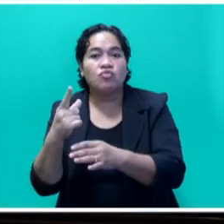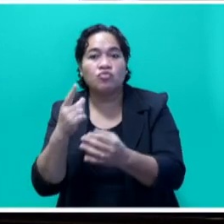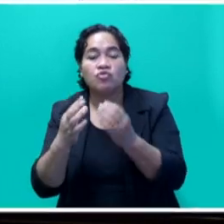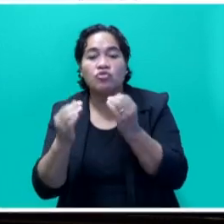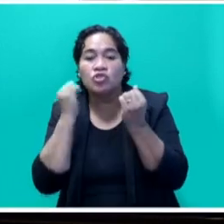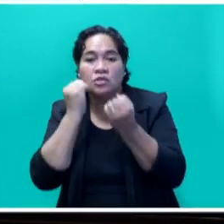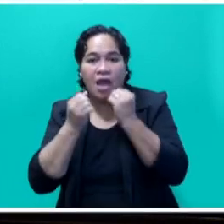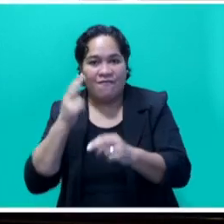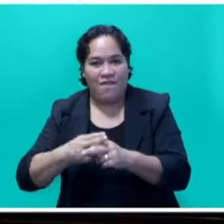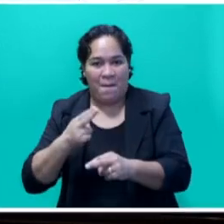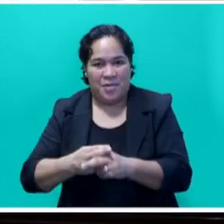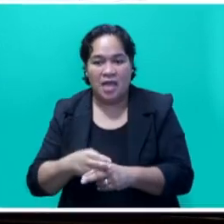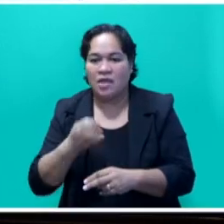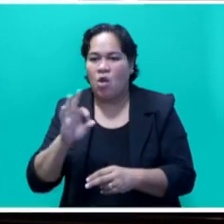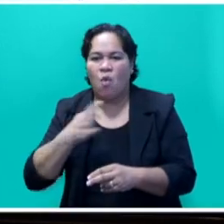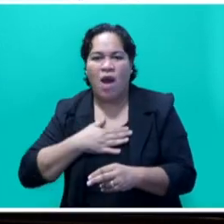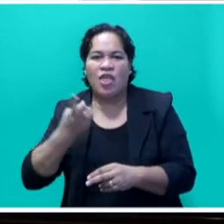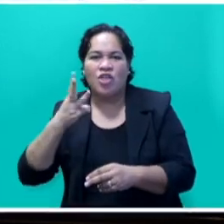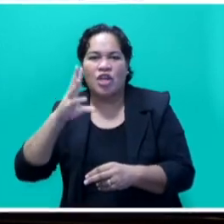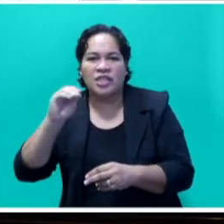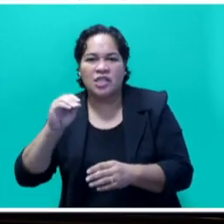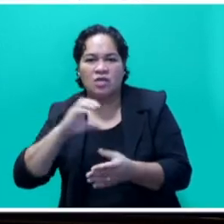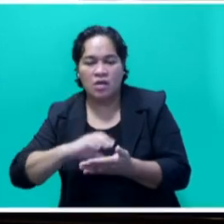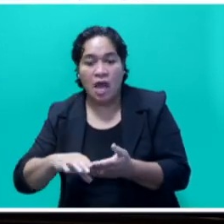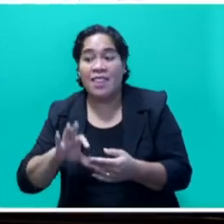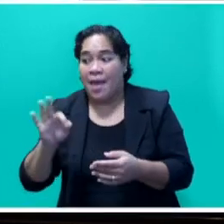30-year leases. They're more interested in leasing